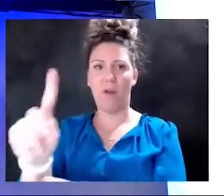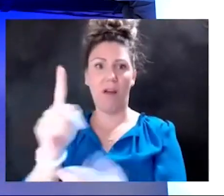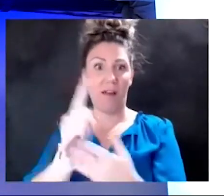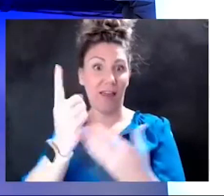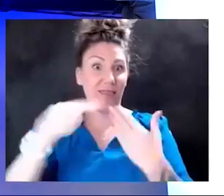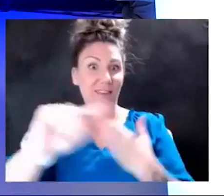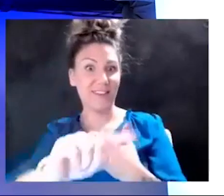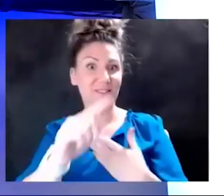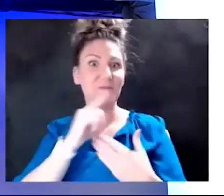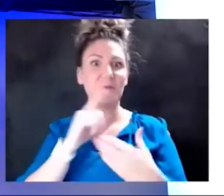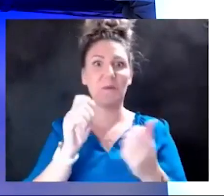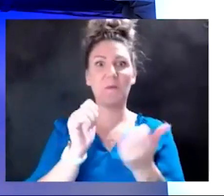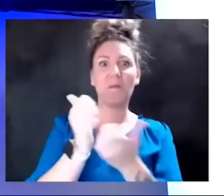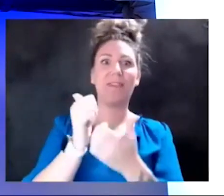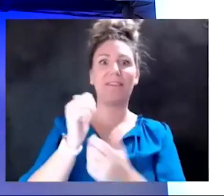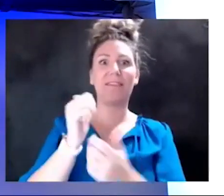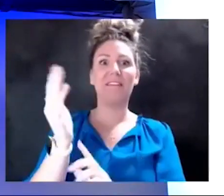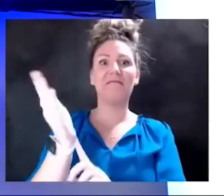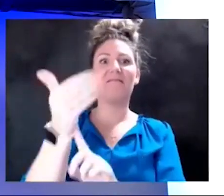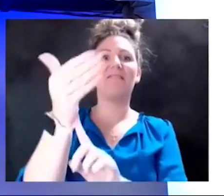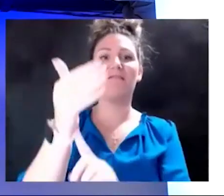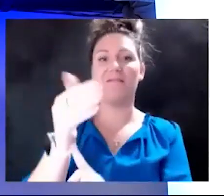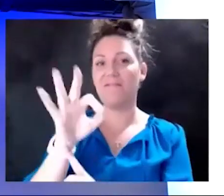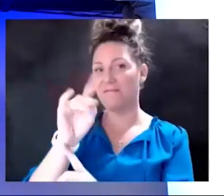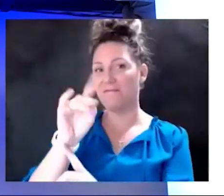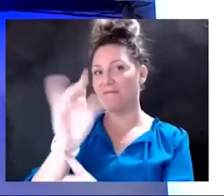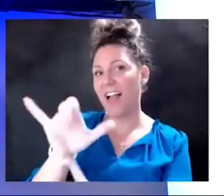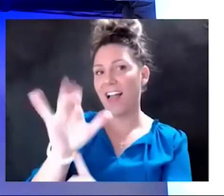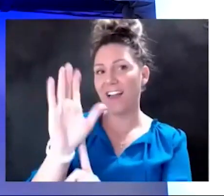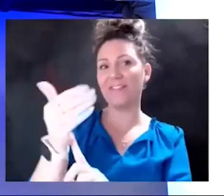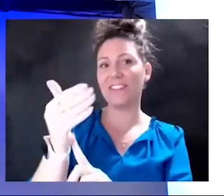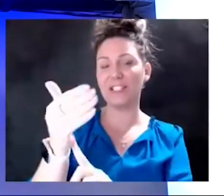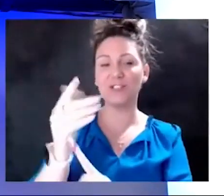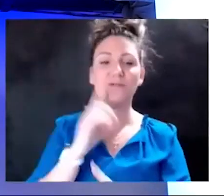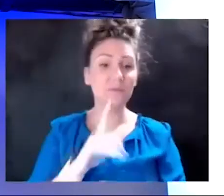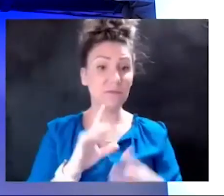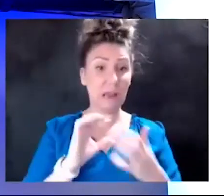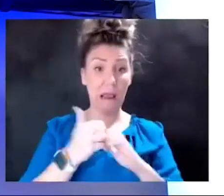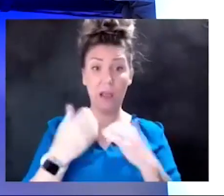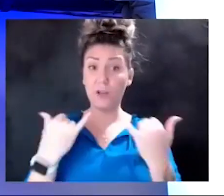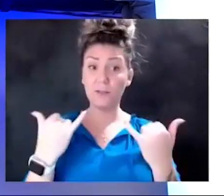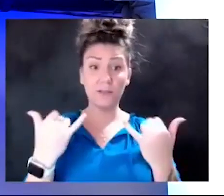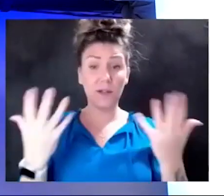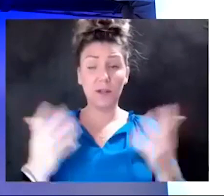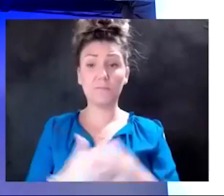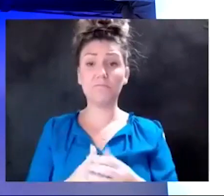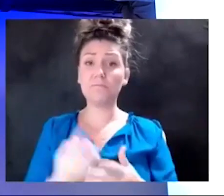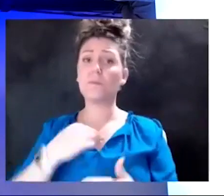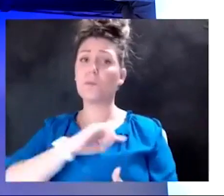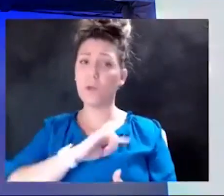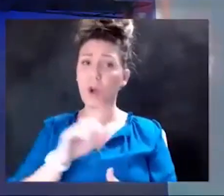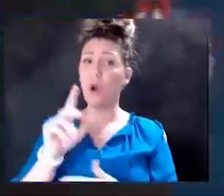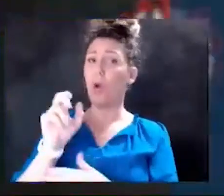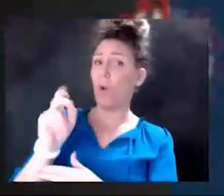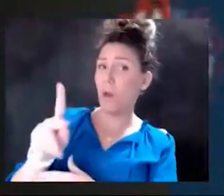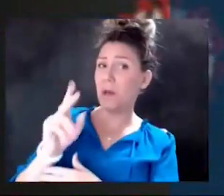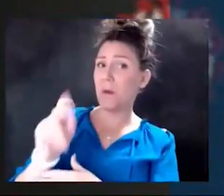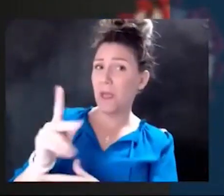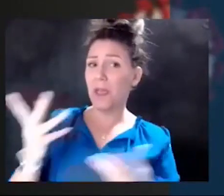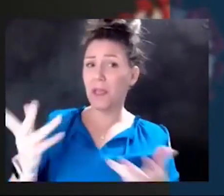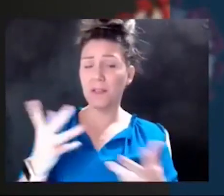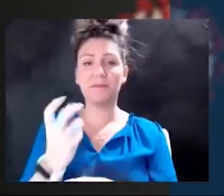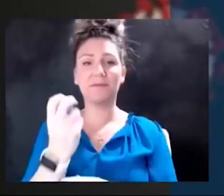rod in hand. It was good. So how are we doing today here? You know, we are doing okay. We're doing okay. 12